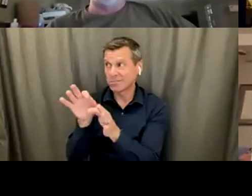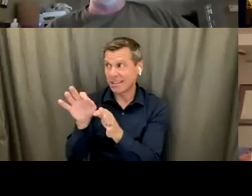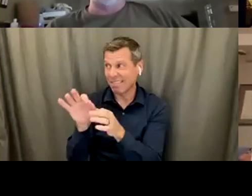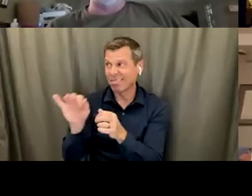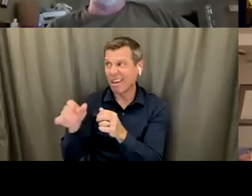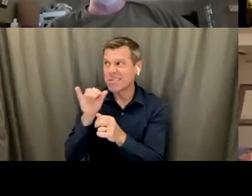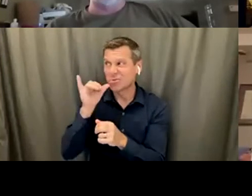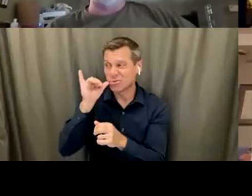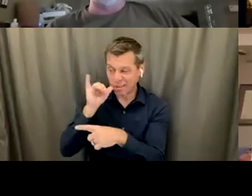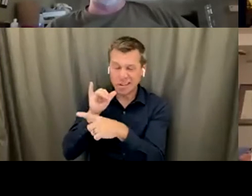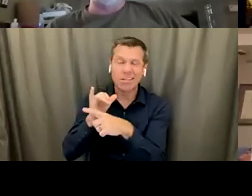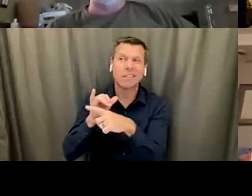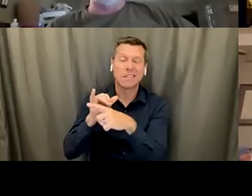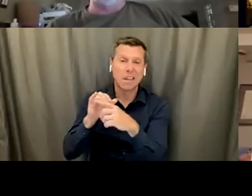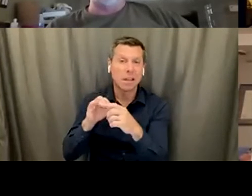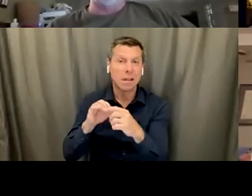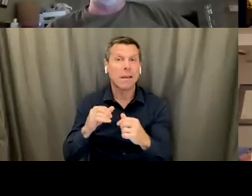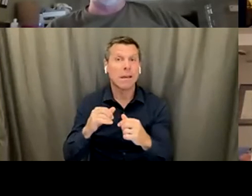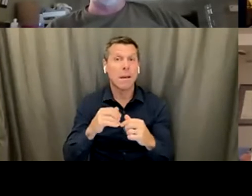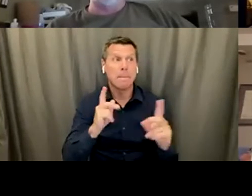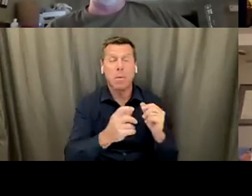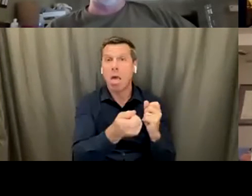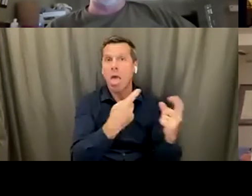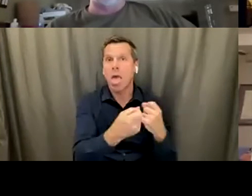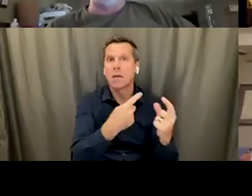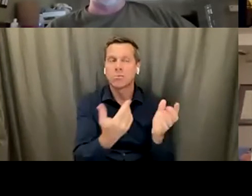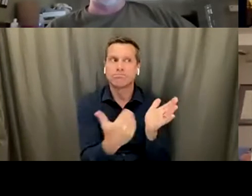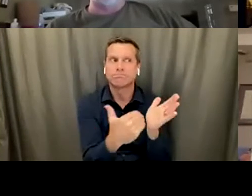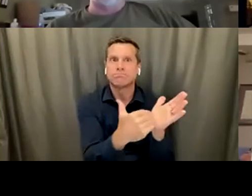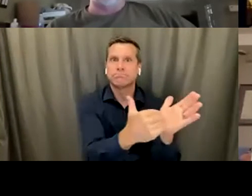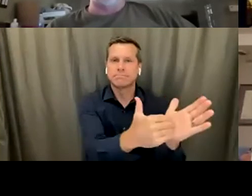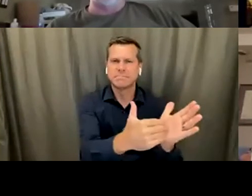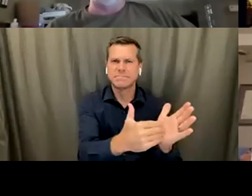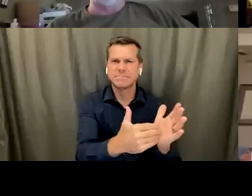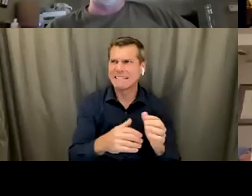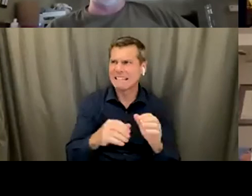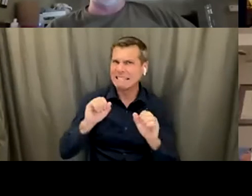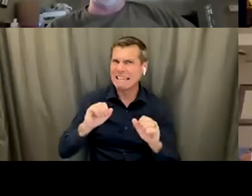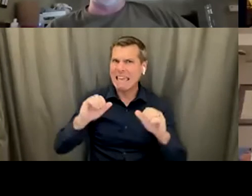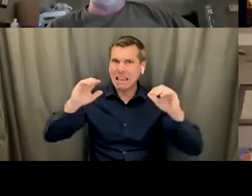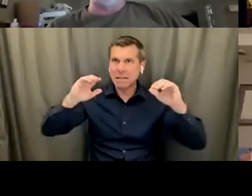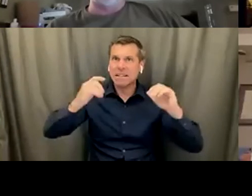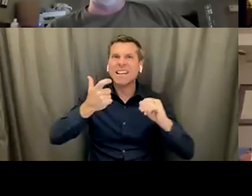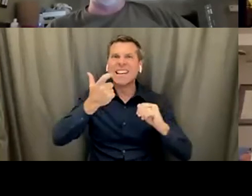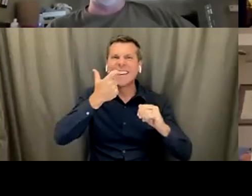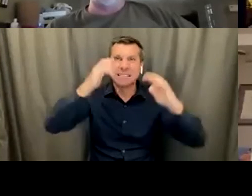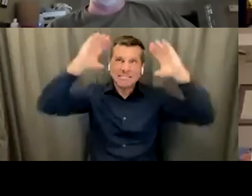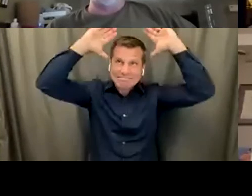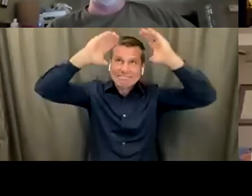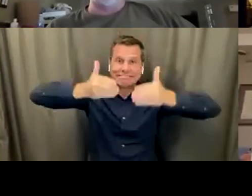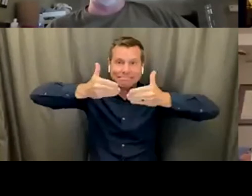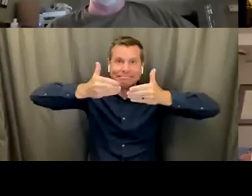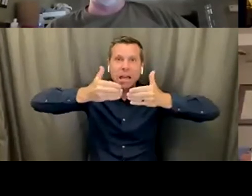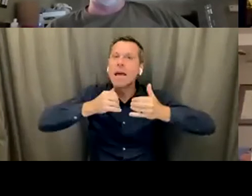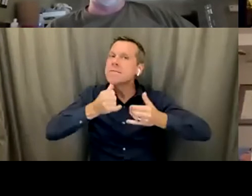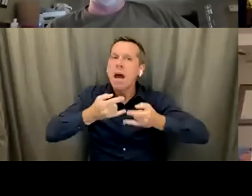because one of the questions I get a lot is, can I wear a face shield instead of a mask in the